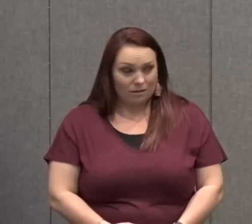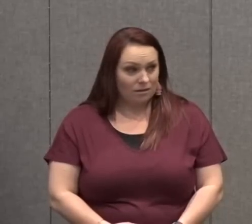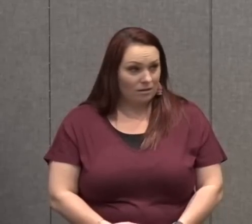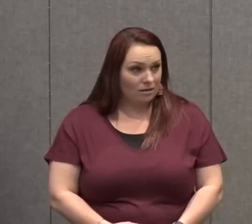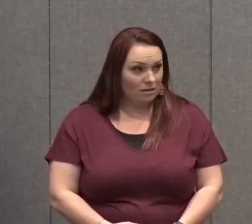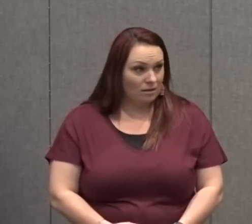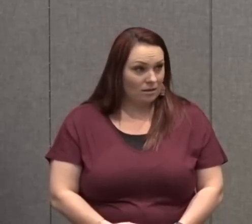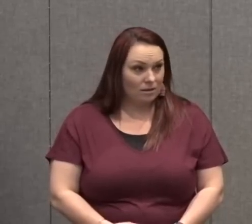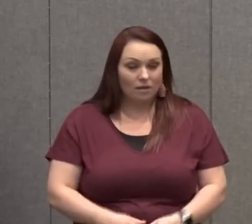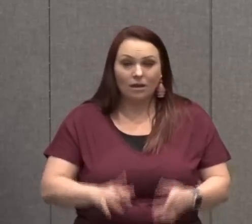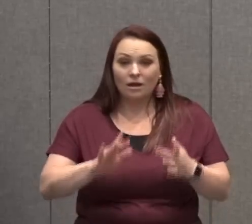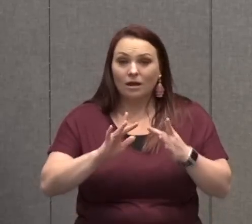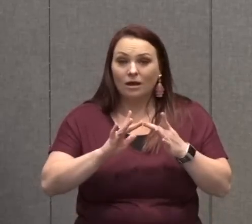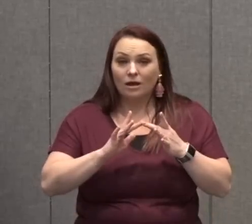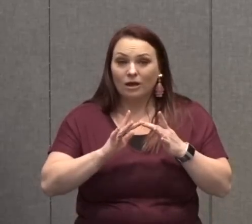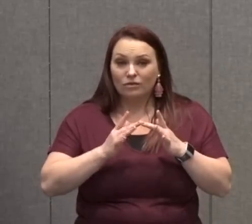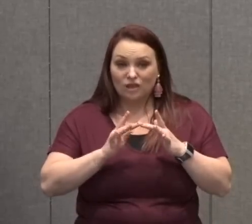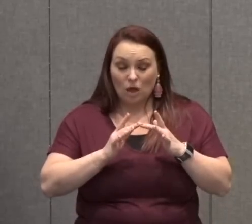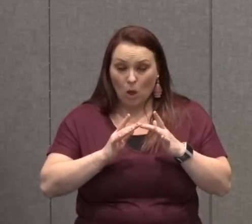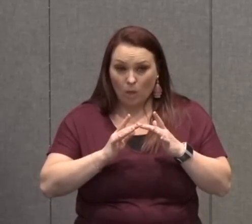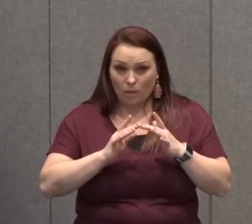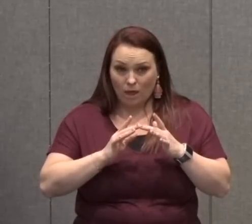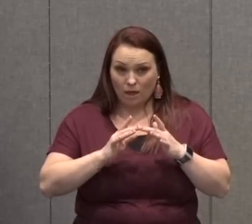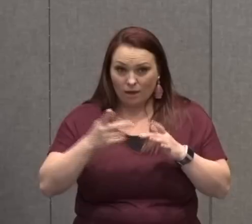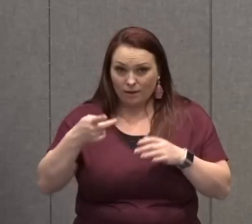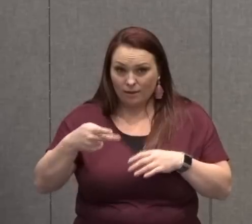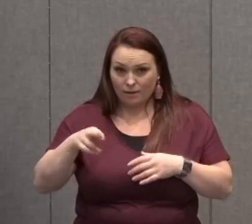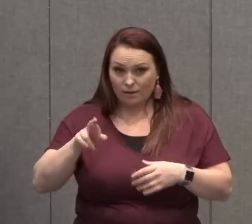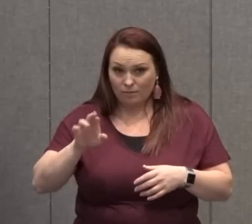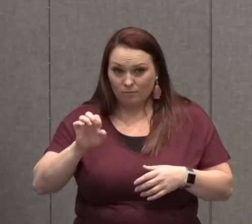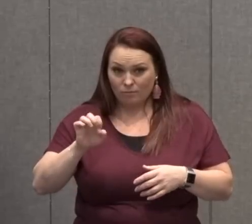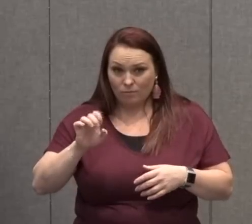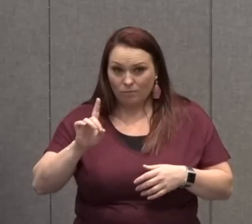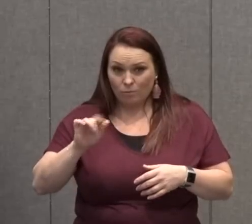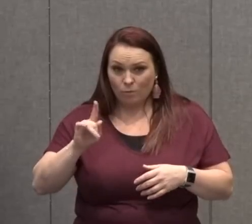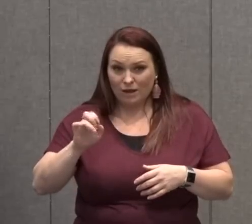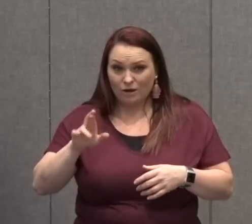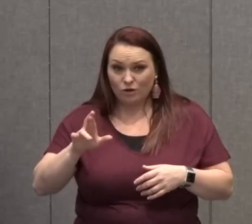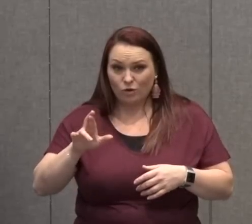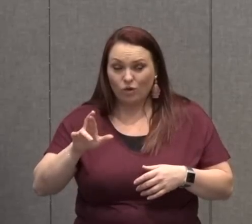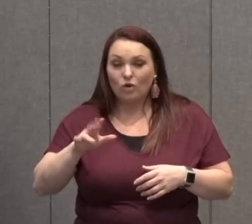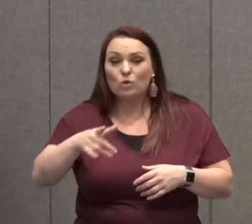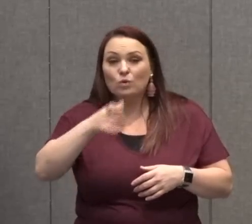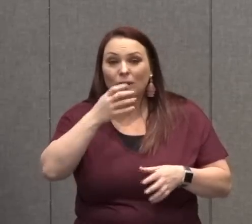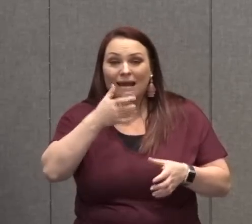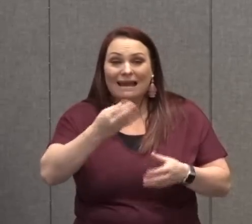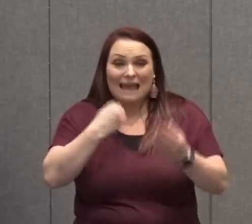the online predator who ate irresponsible chicks